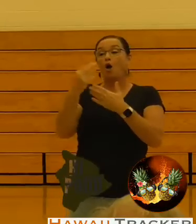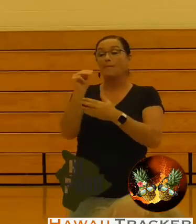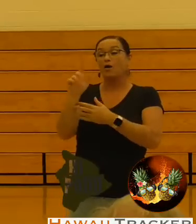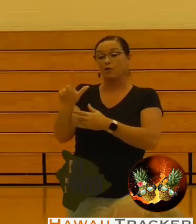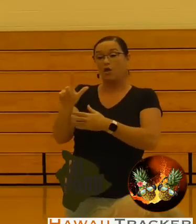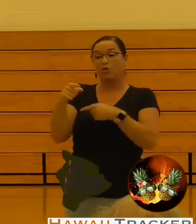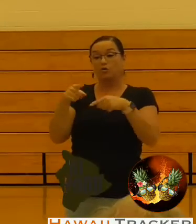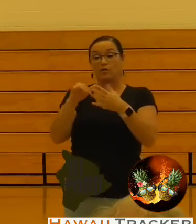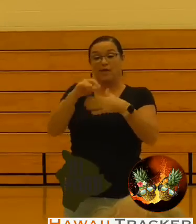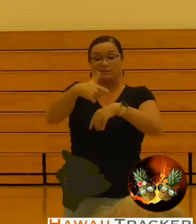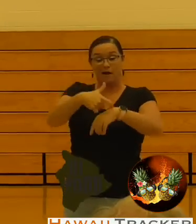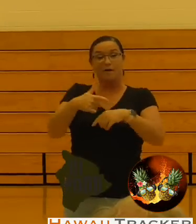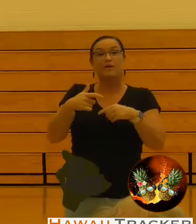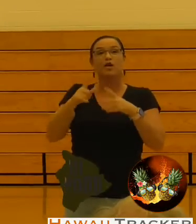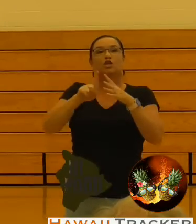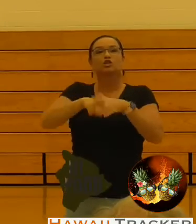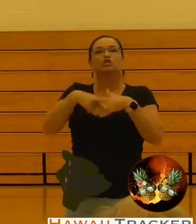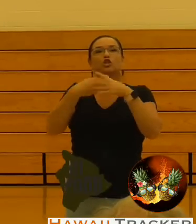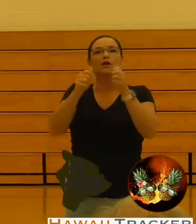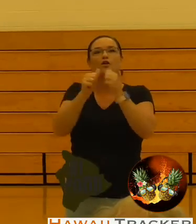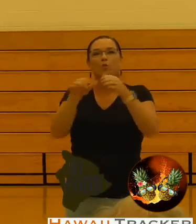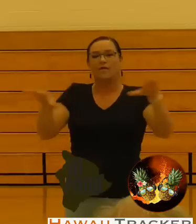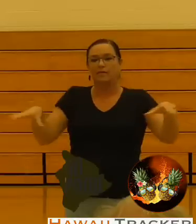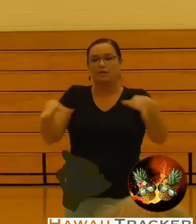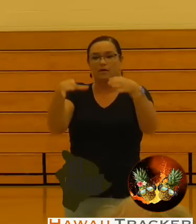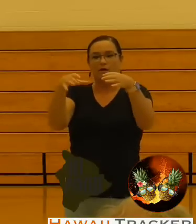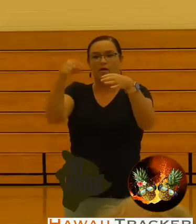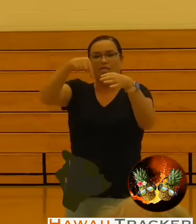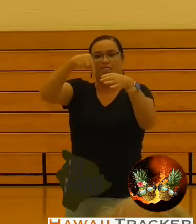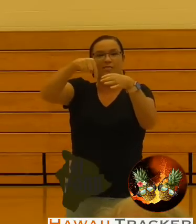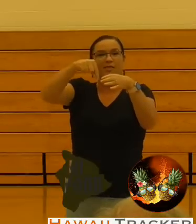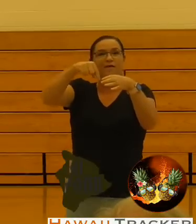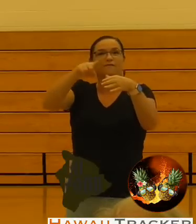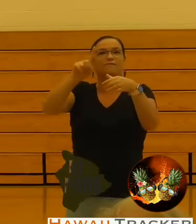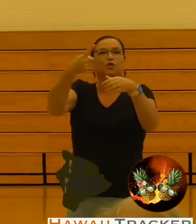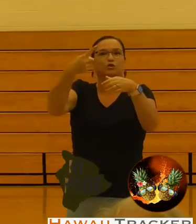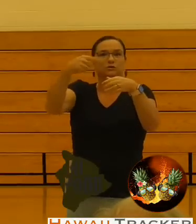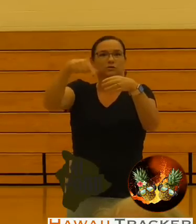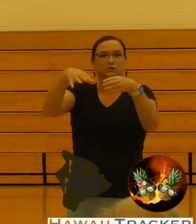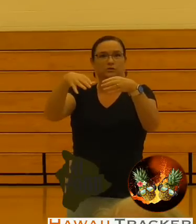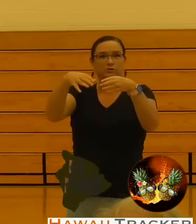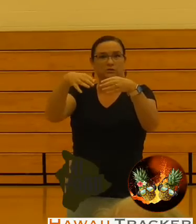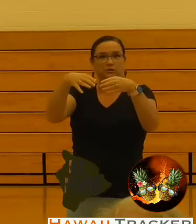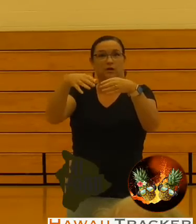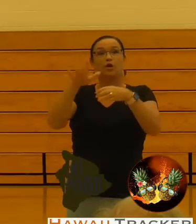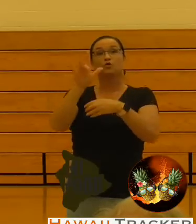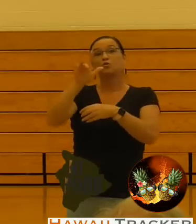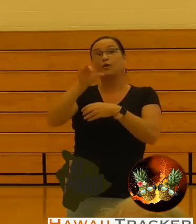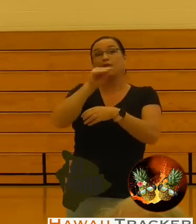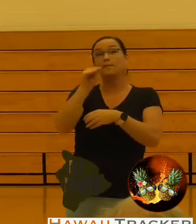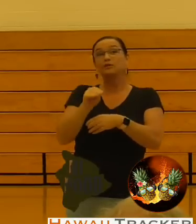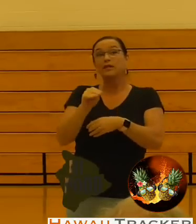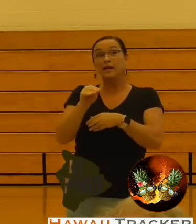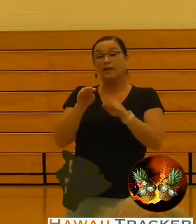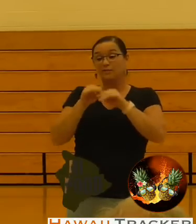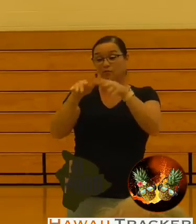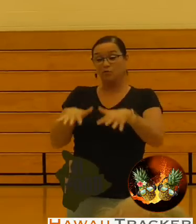this period have started with the summit phase first. About 25% of the